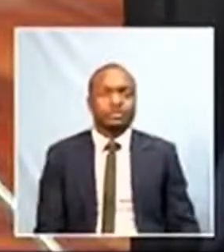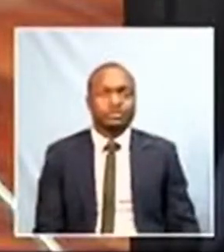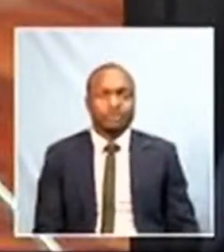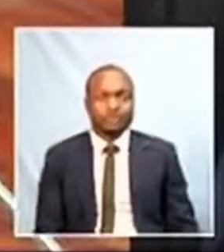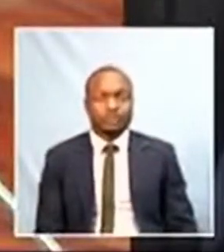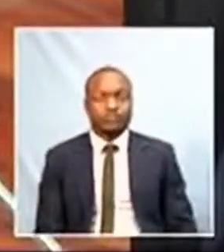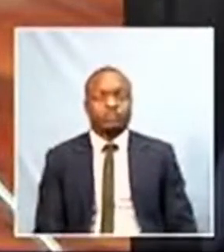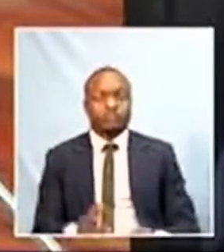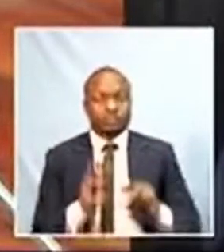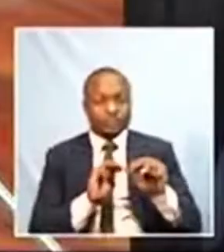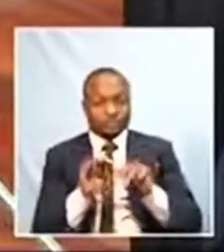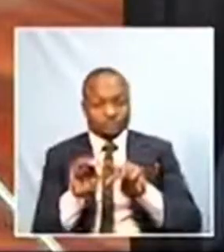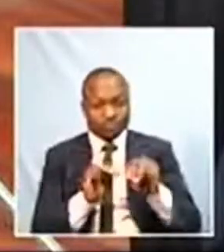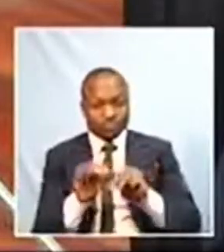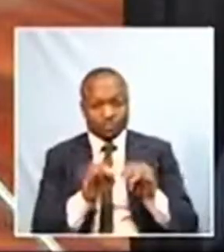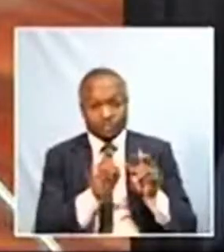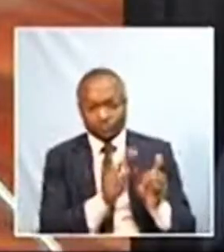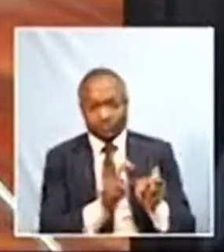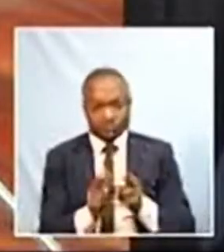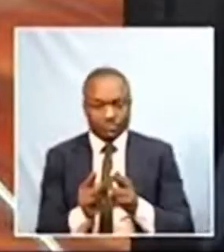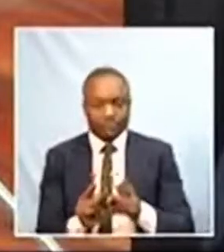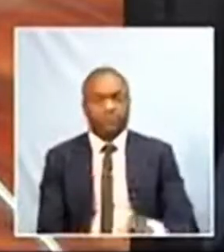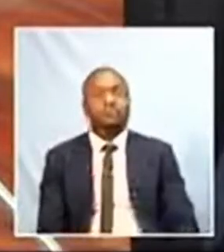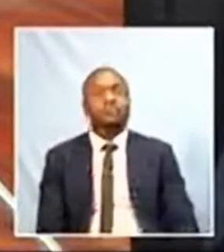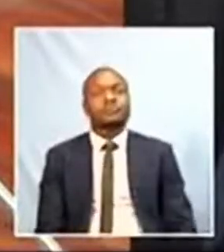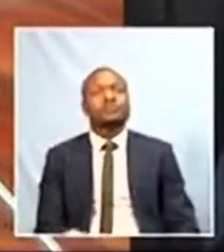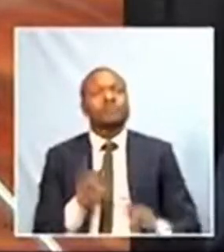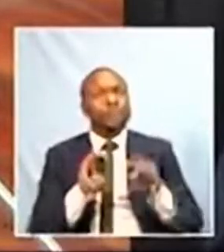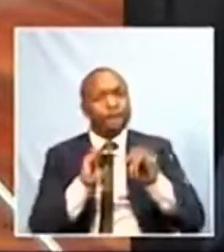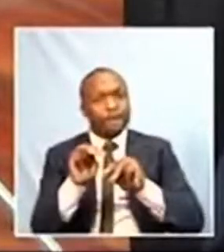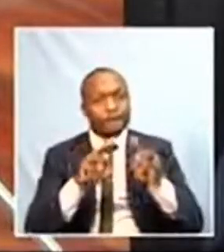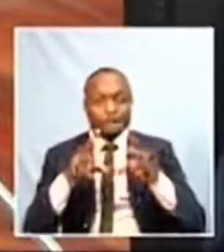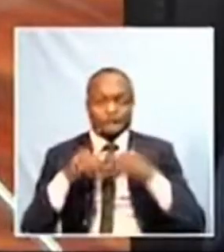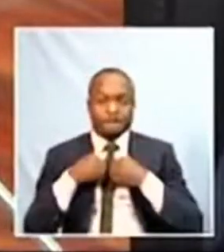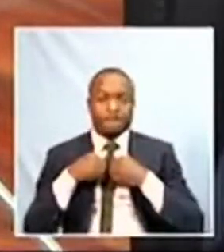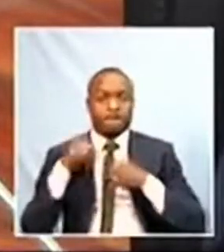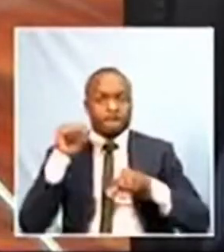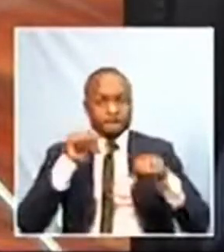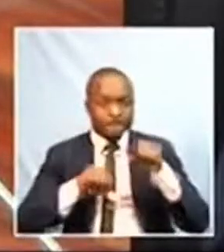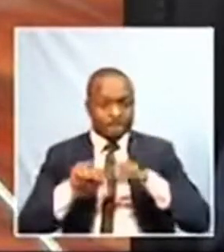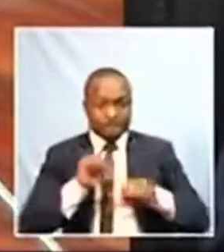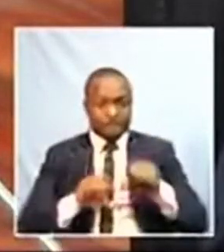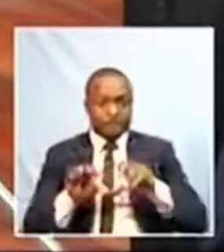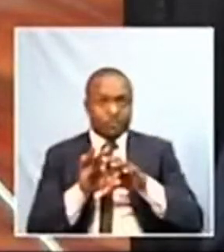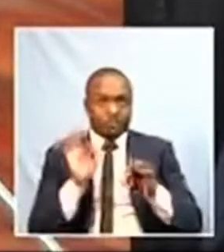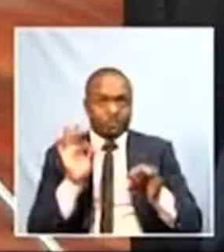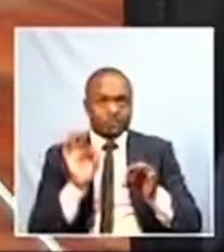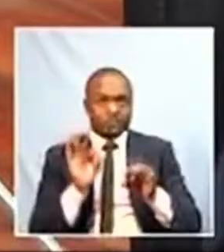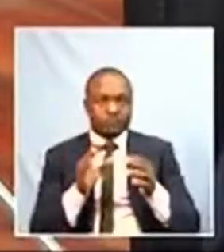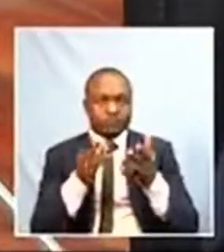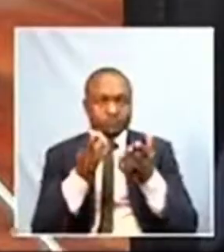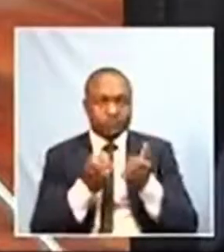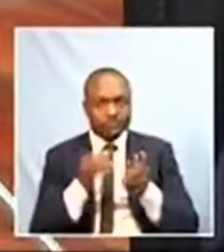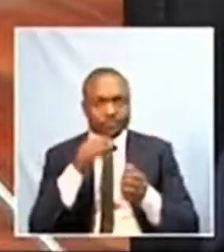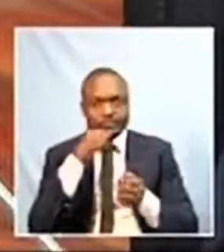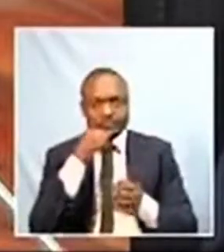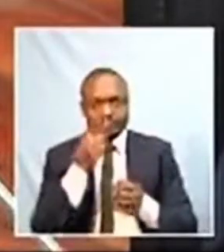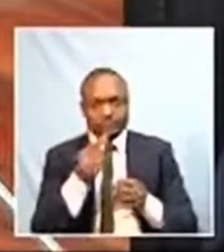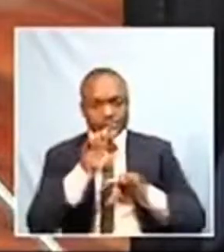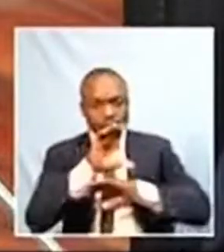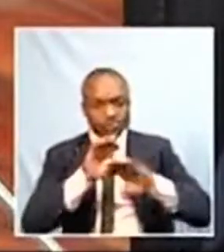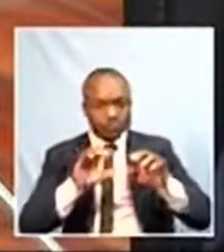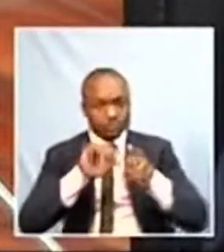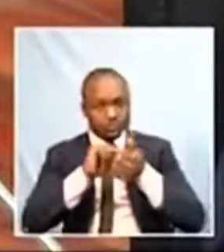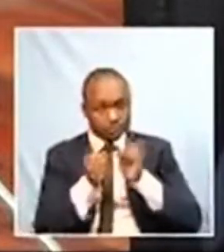We go to management response. Management acknowledges the findings of the Auditor General and wishes to state that the cause of